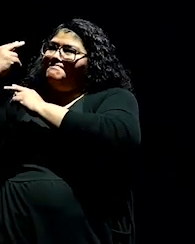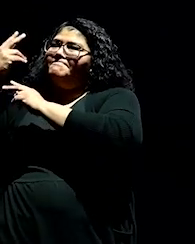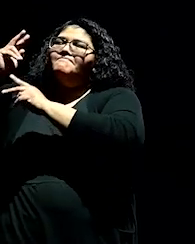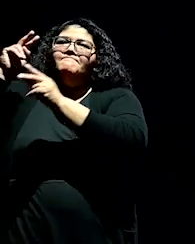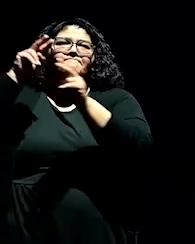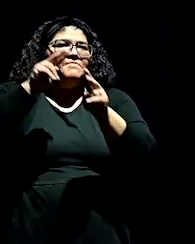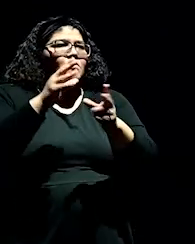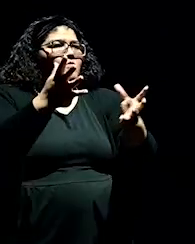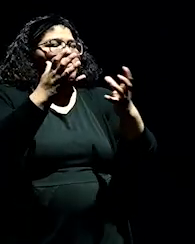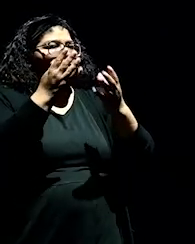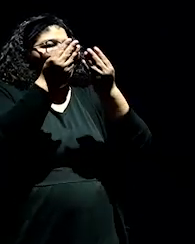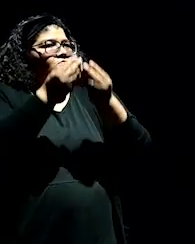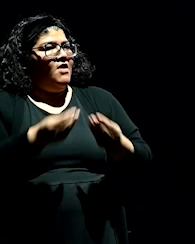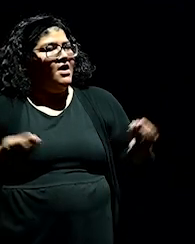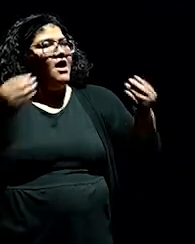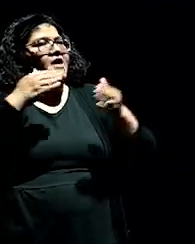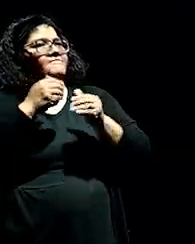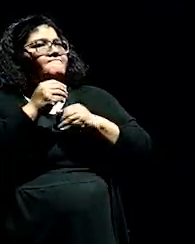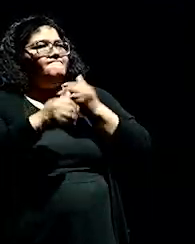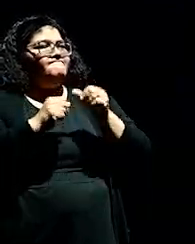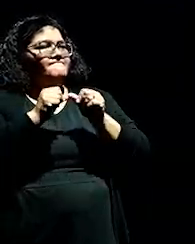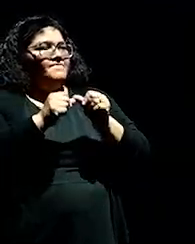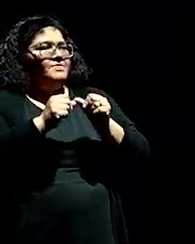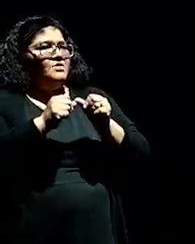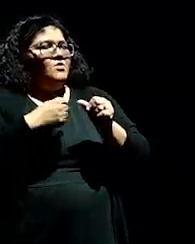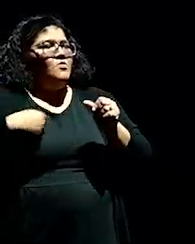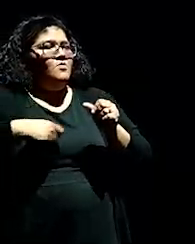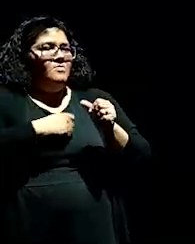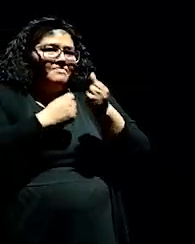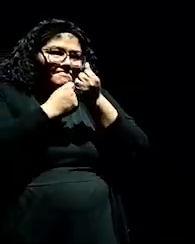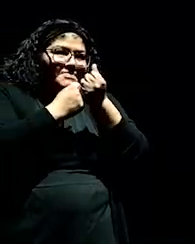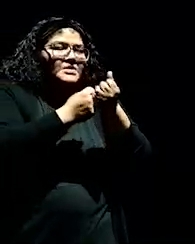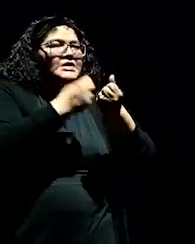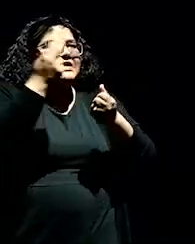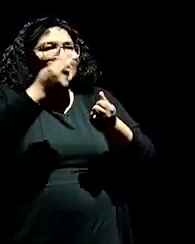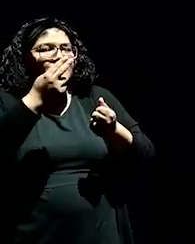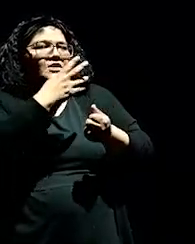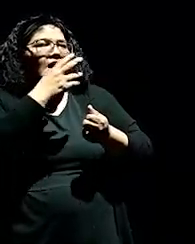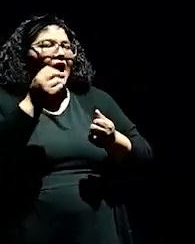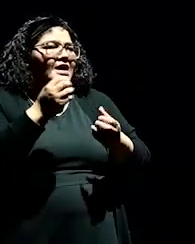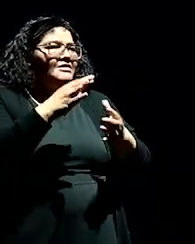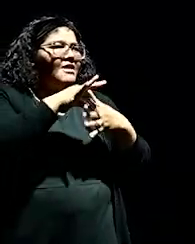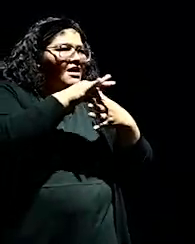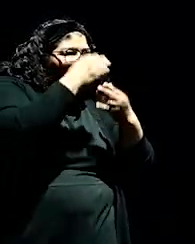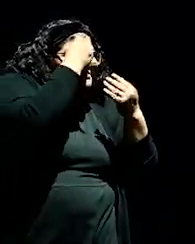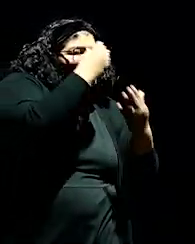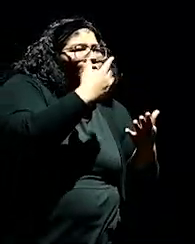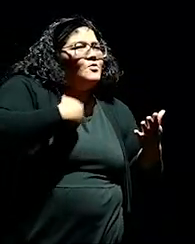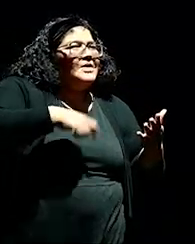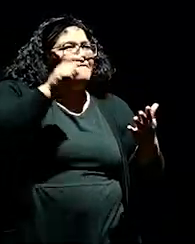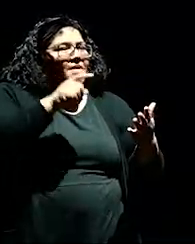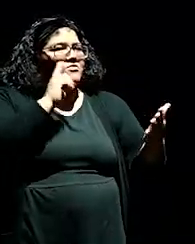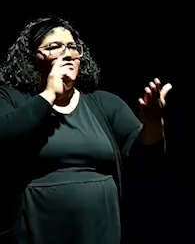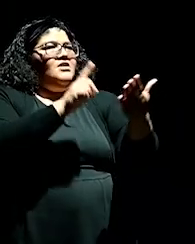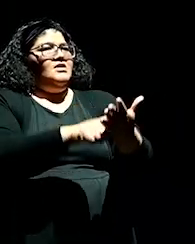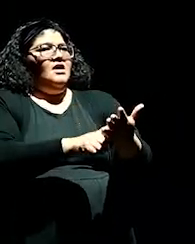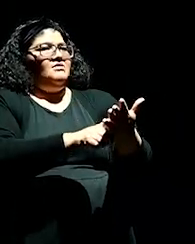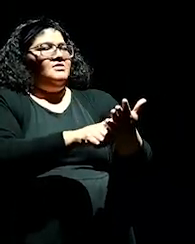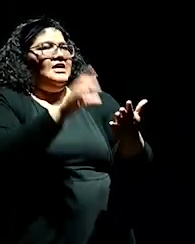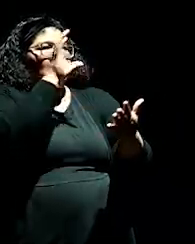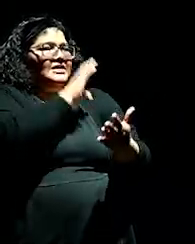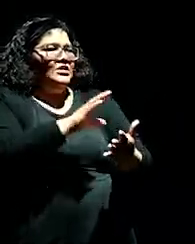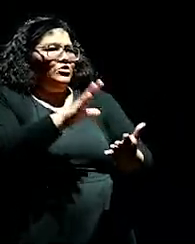and reconciling. As stewards of history and content, we must acknowledge and seek to learn from our